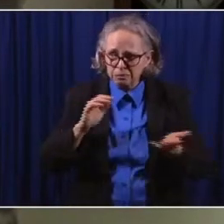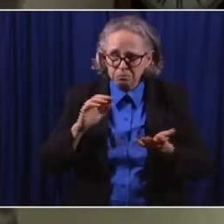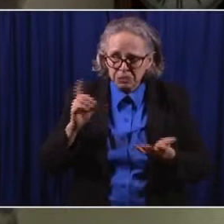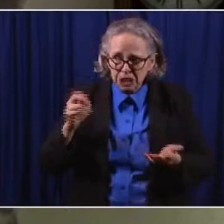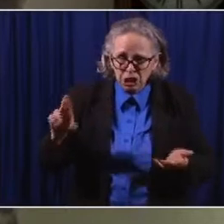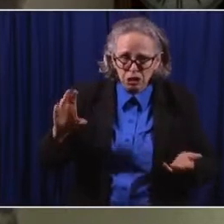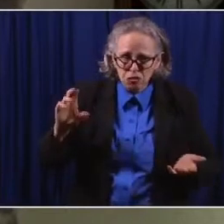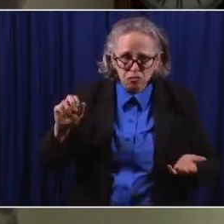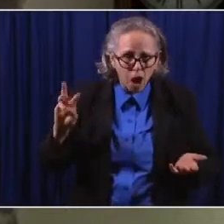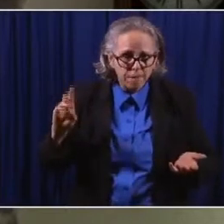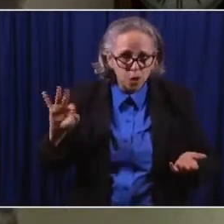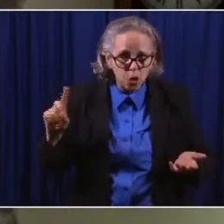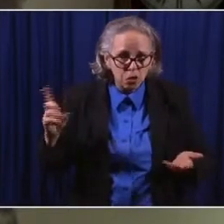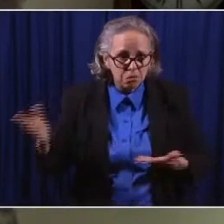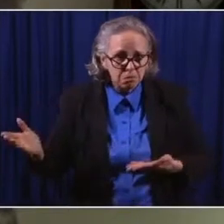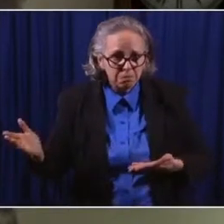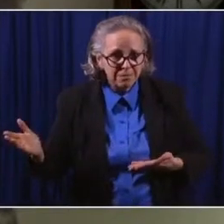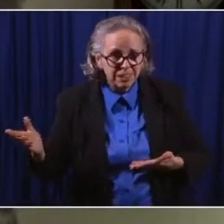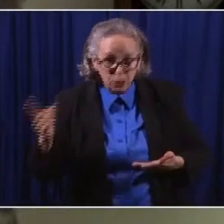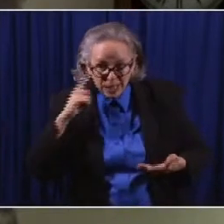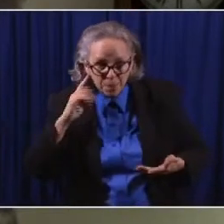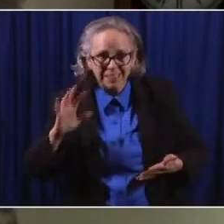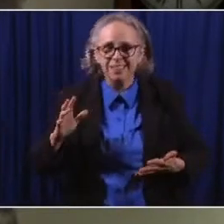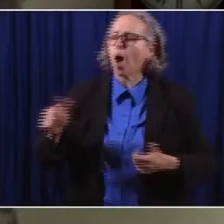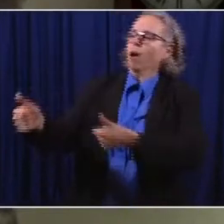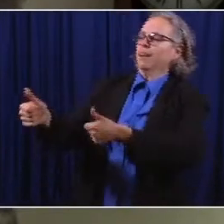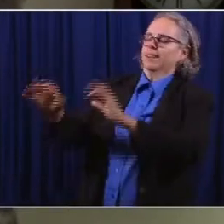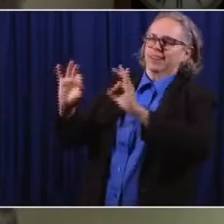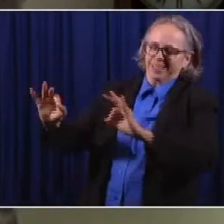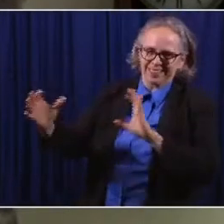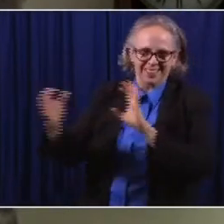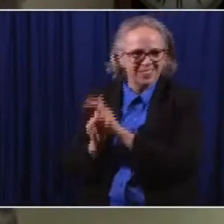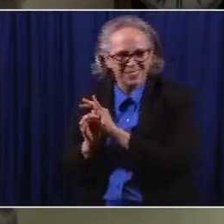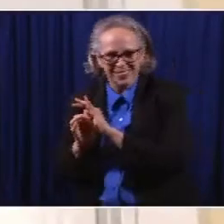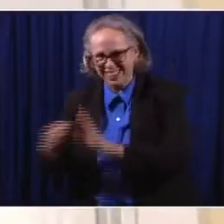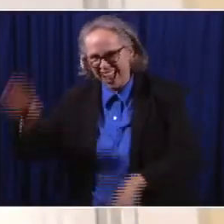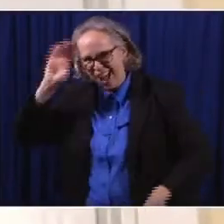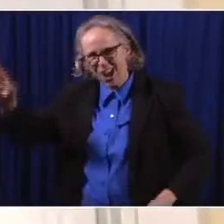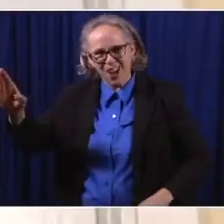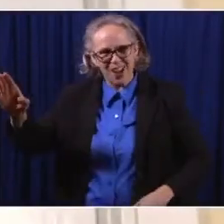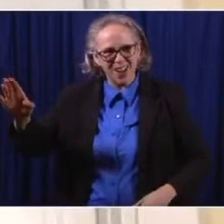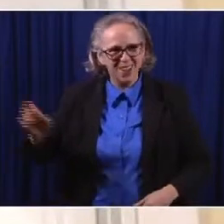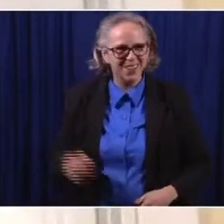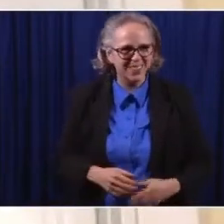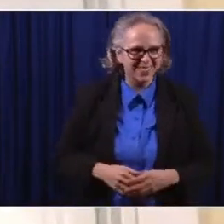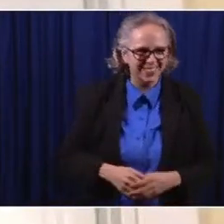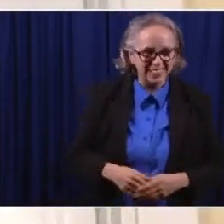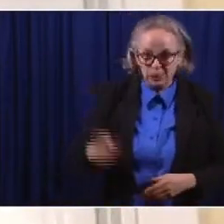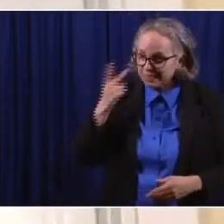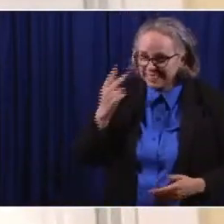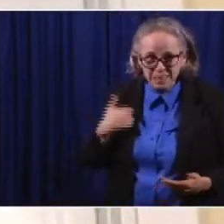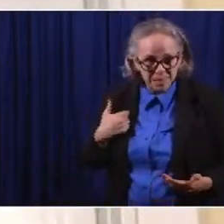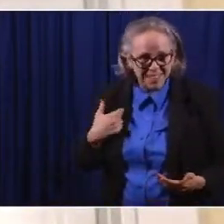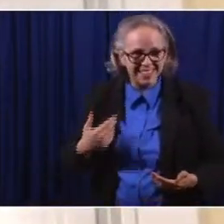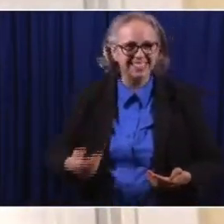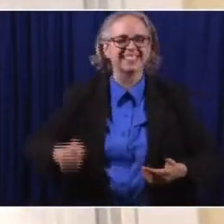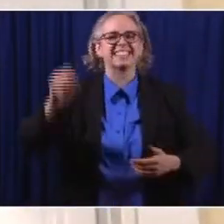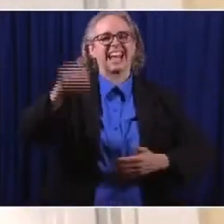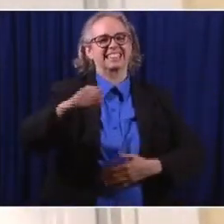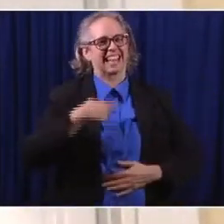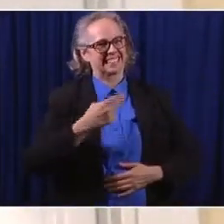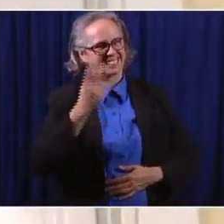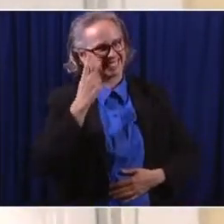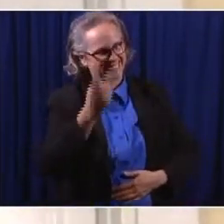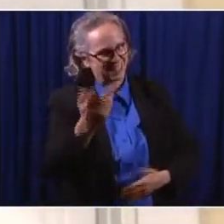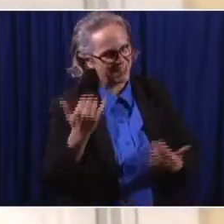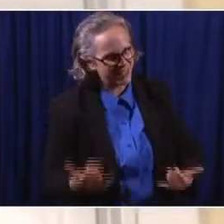If not, we will. Can you hear me? Yep. Yep, we can hear you, Doctor. Can you see me okay? Now we can see you.